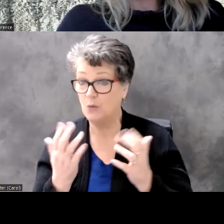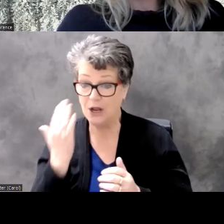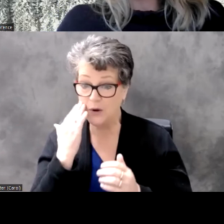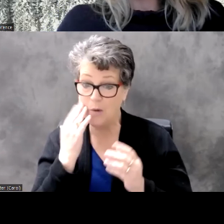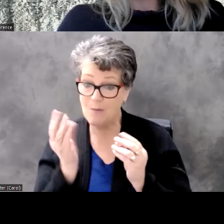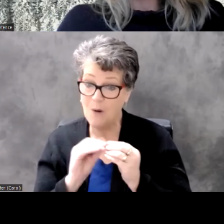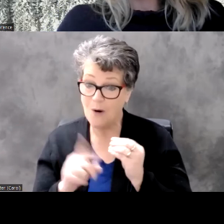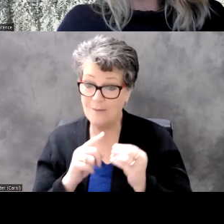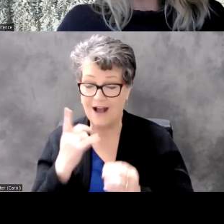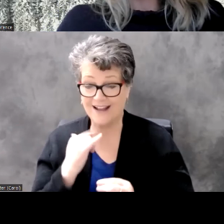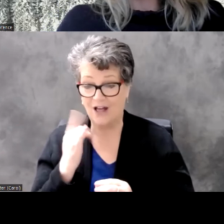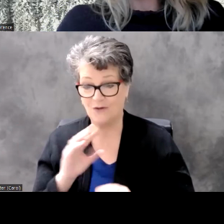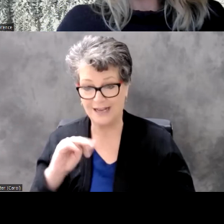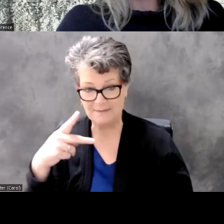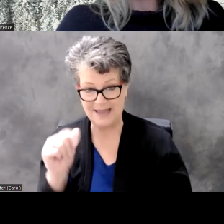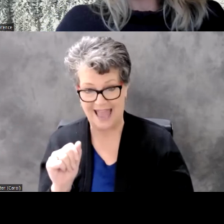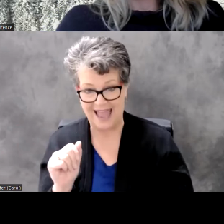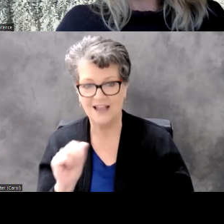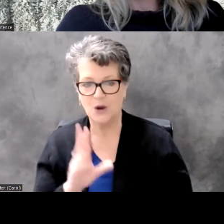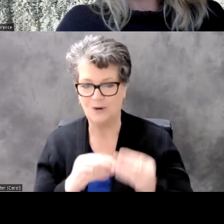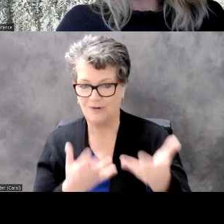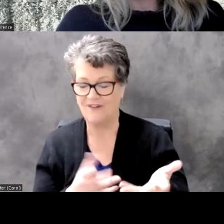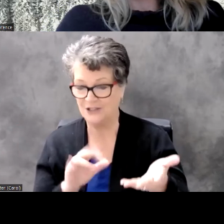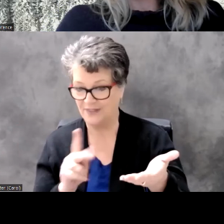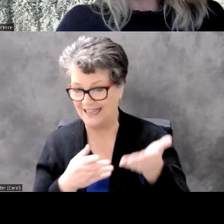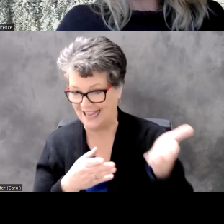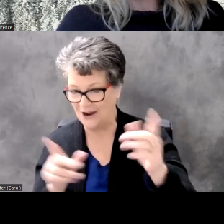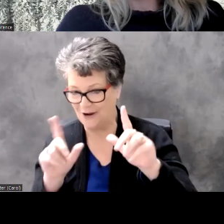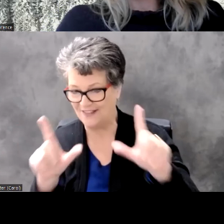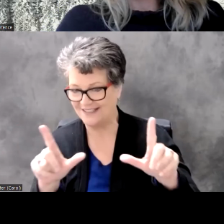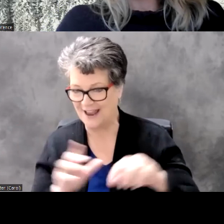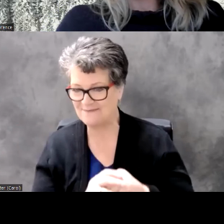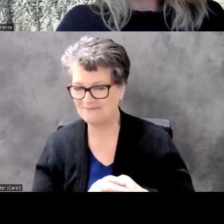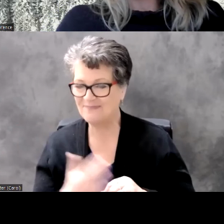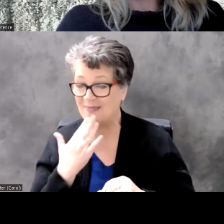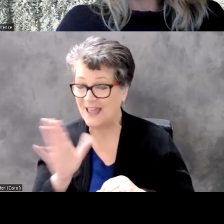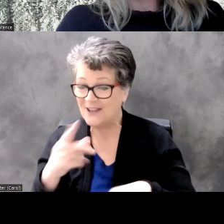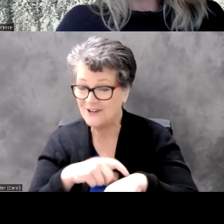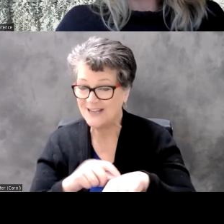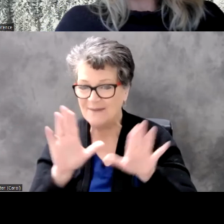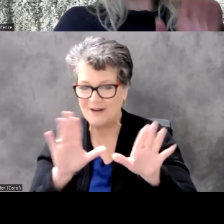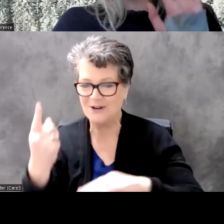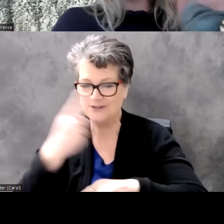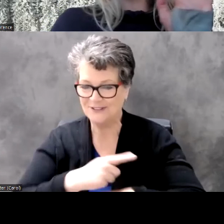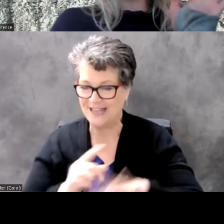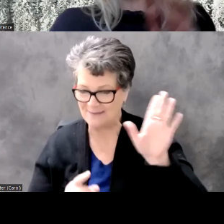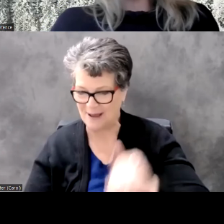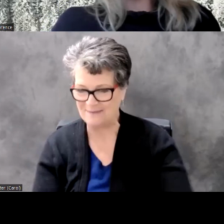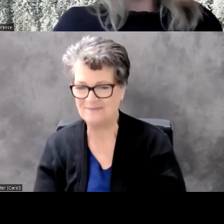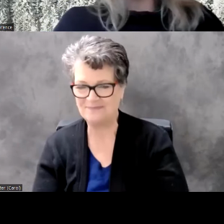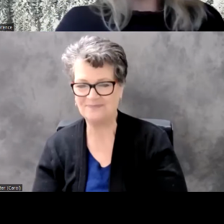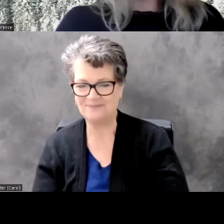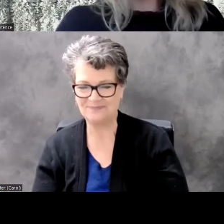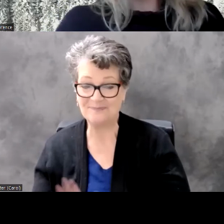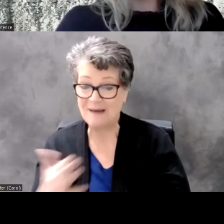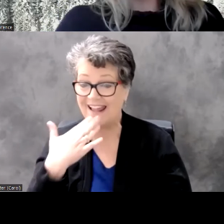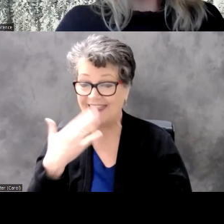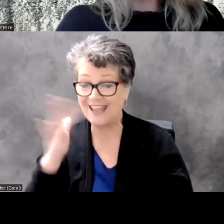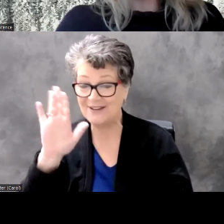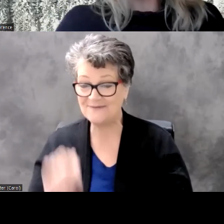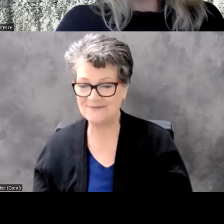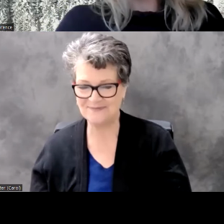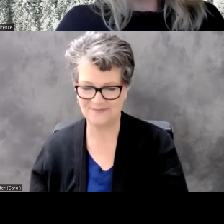about California's MPA, we provided you the link here as well. So thank you for your time and have a wonderful day. Bye, thank you.